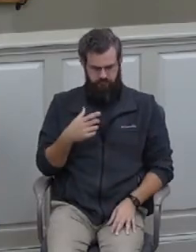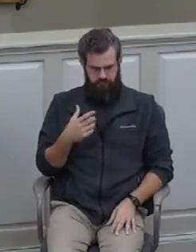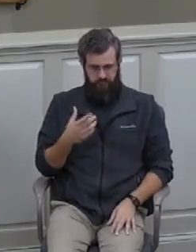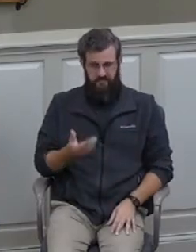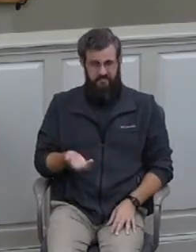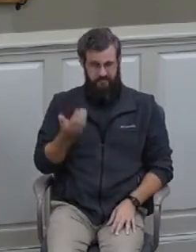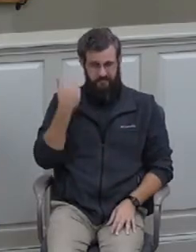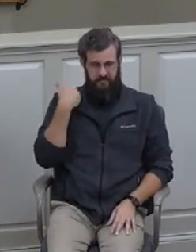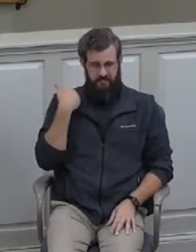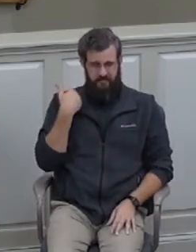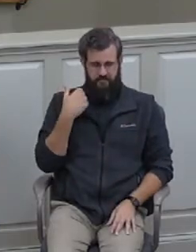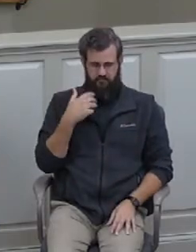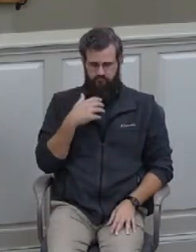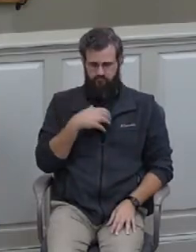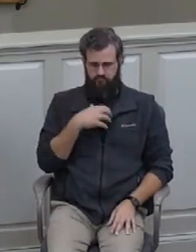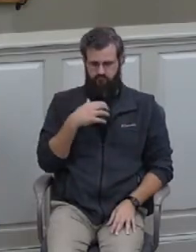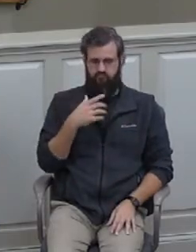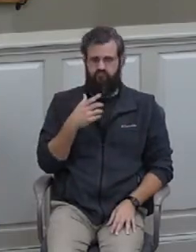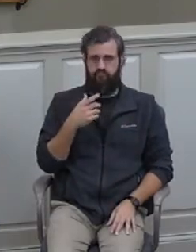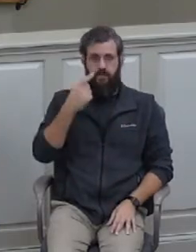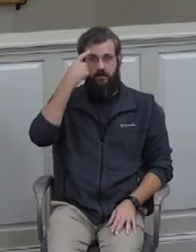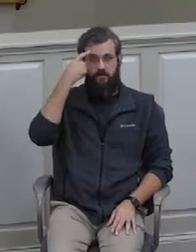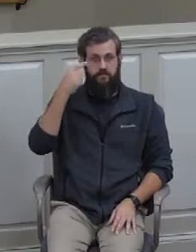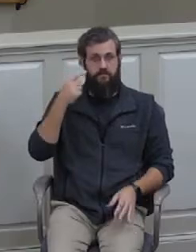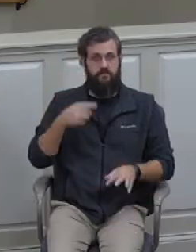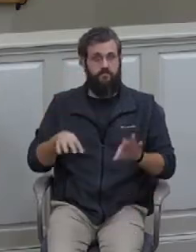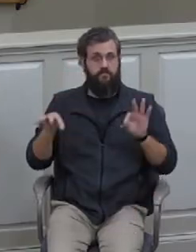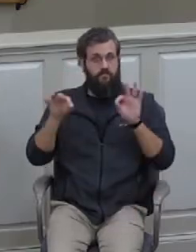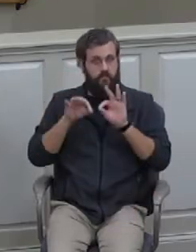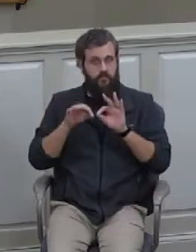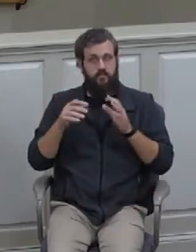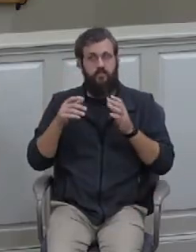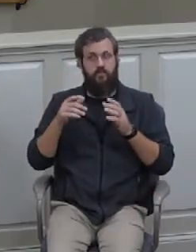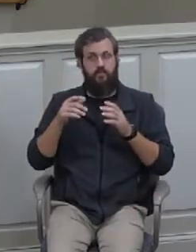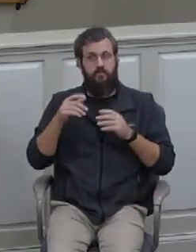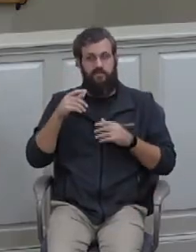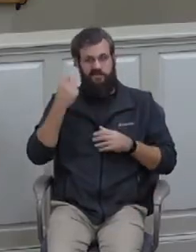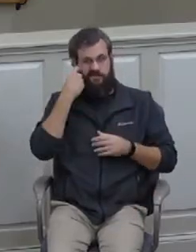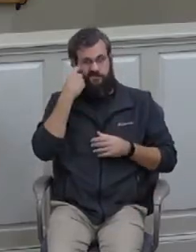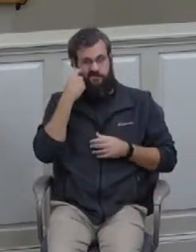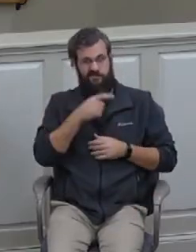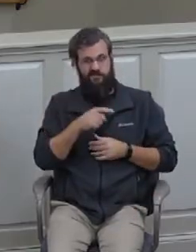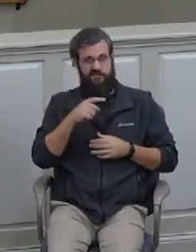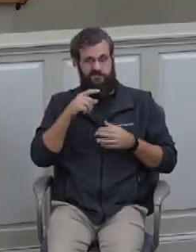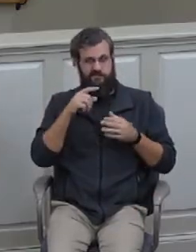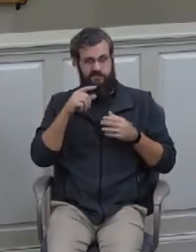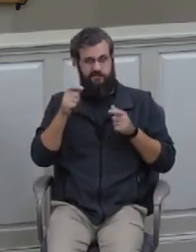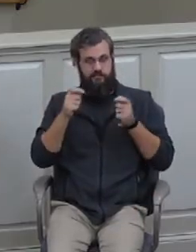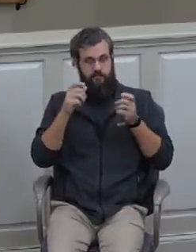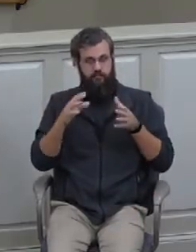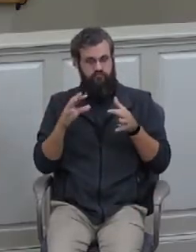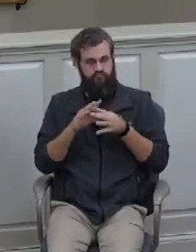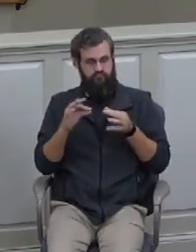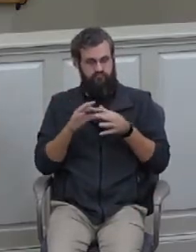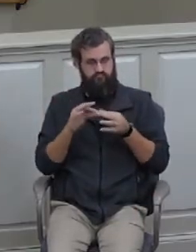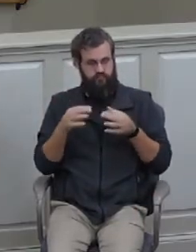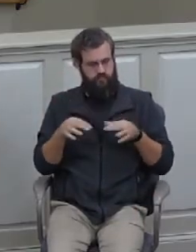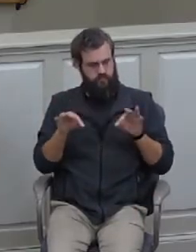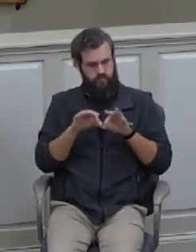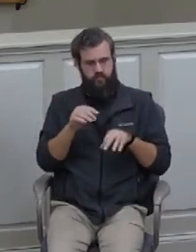previously. So I think it's important for those reasons that Mr. Scott mentioned that we go ahead with this,